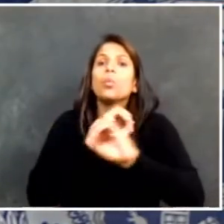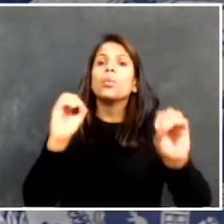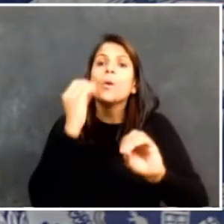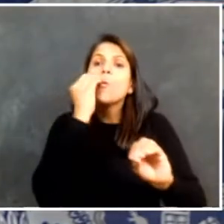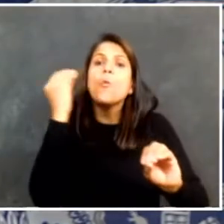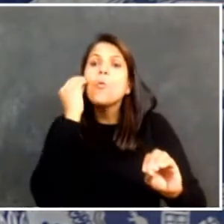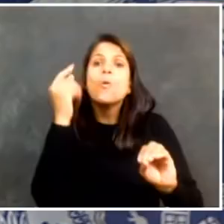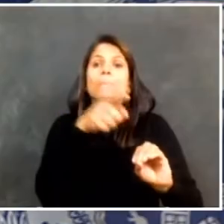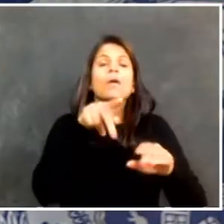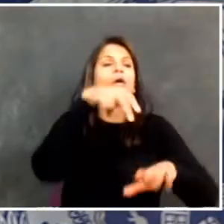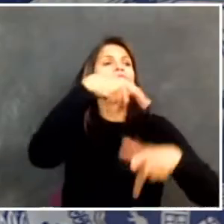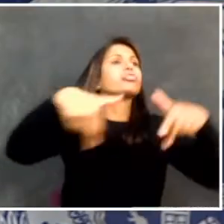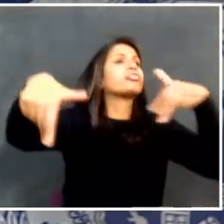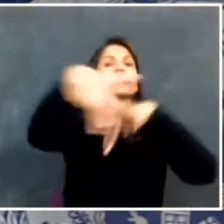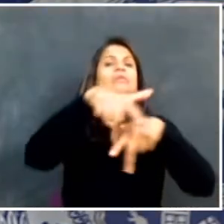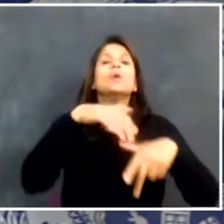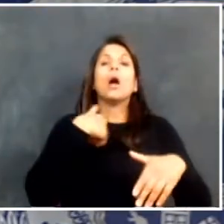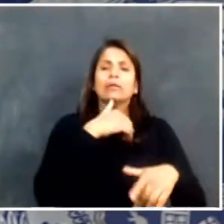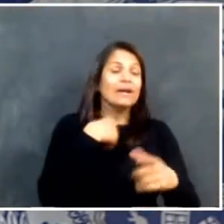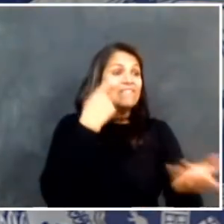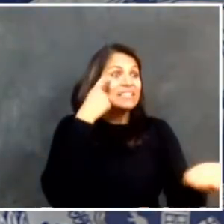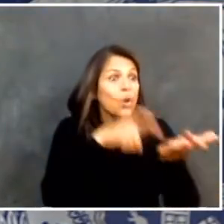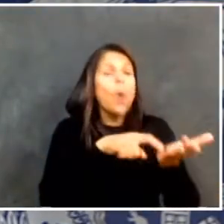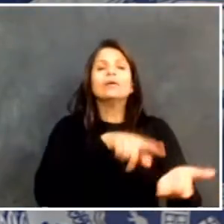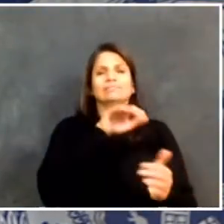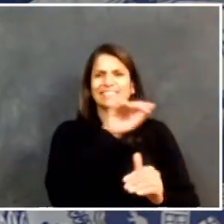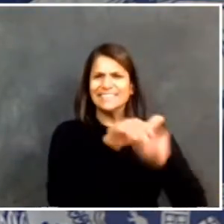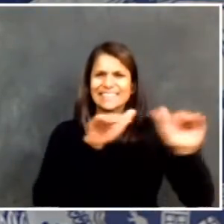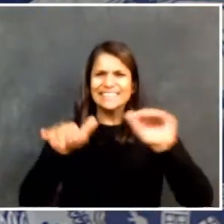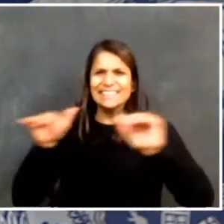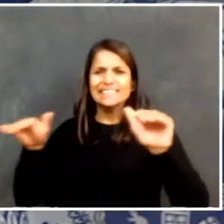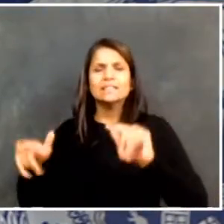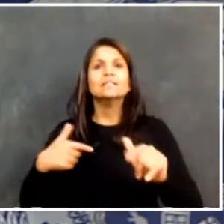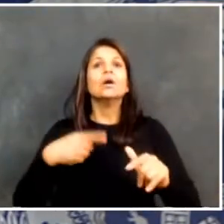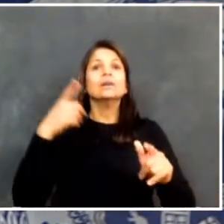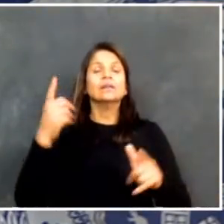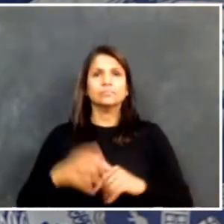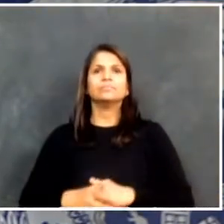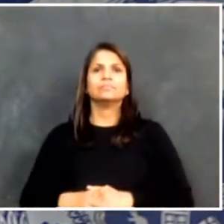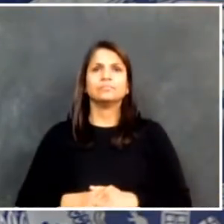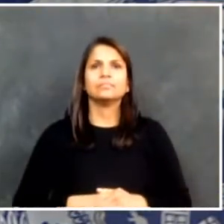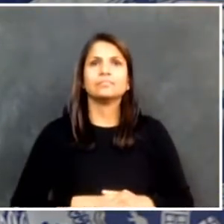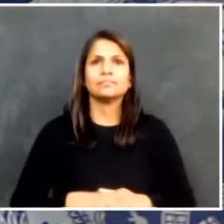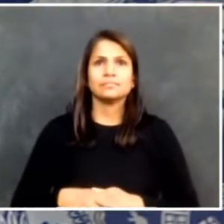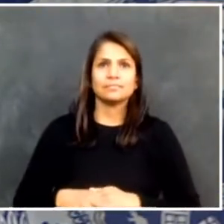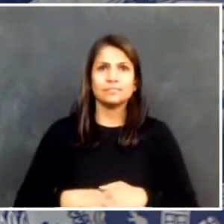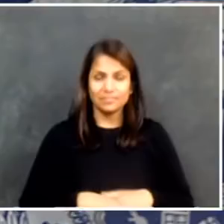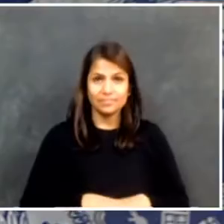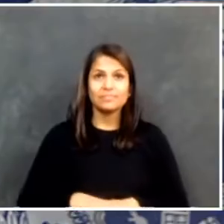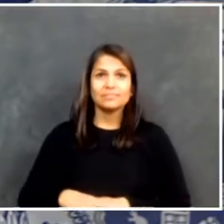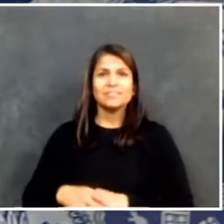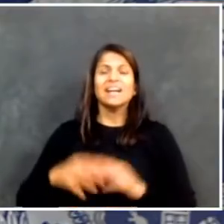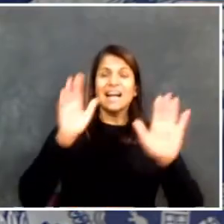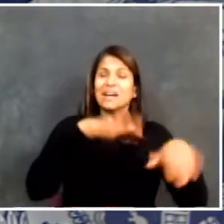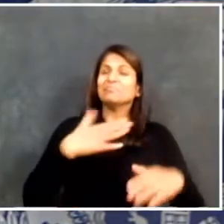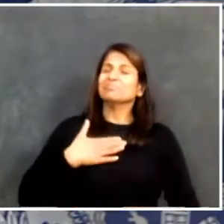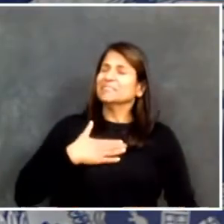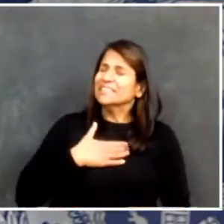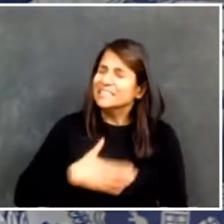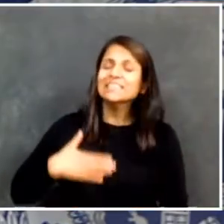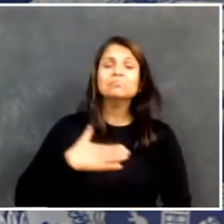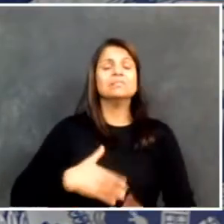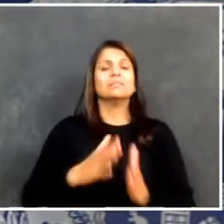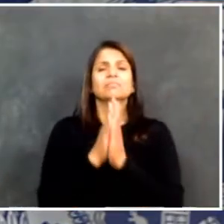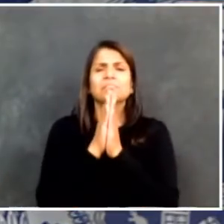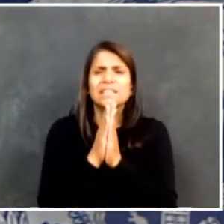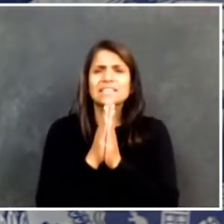are getting homeless people in off the street in record numbers and keeping them in. And our outreach workers are doing really amazing work.